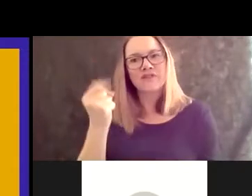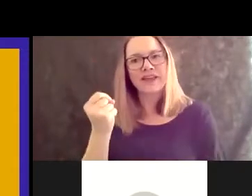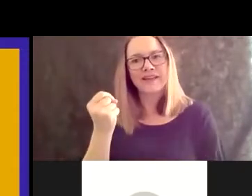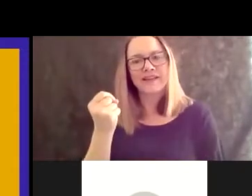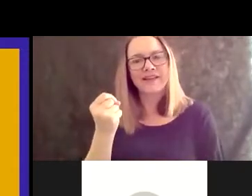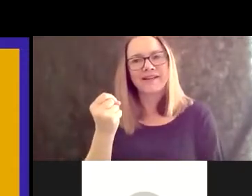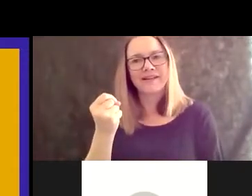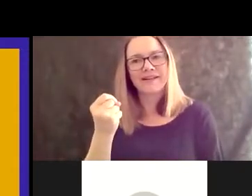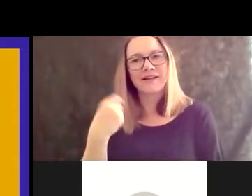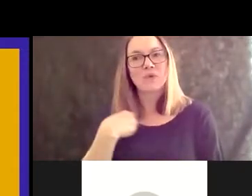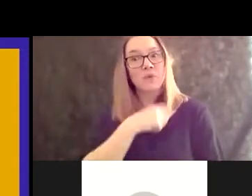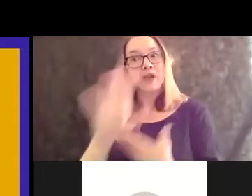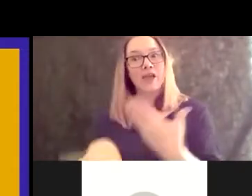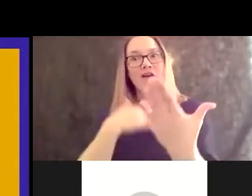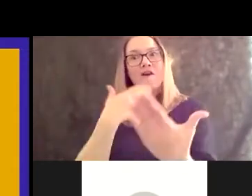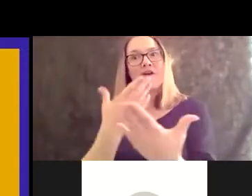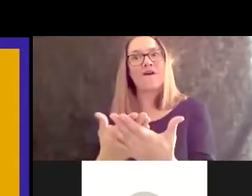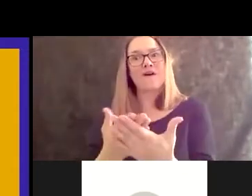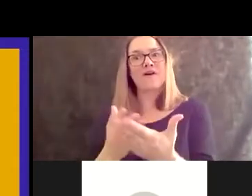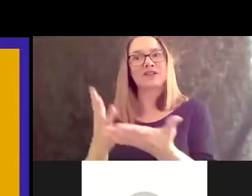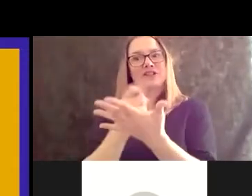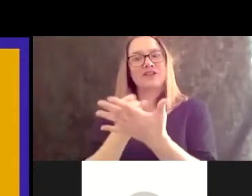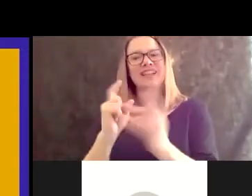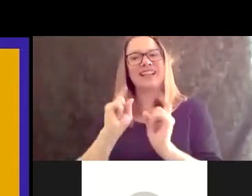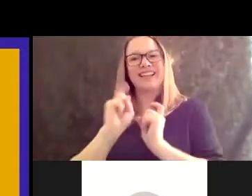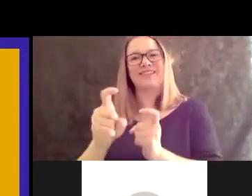so give that to yourself.